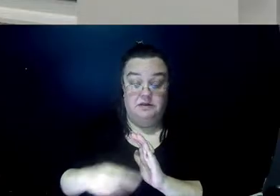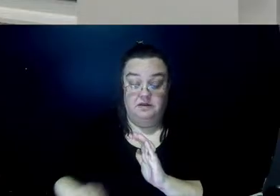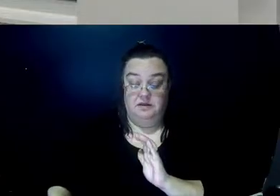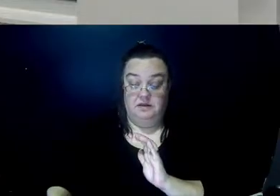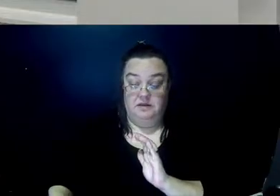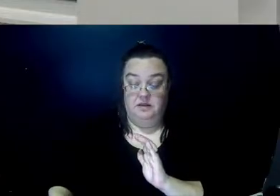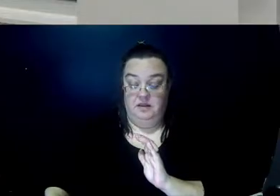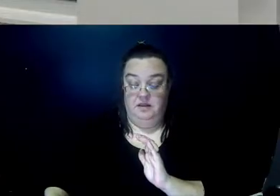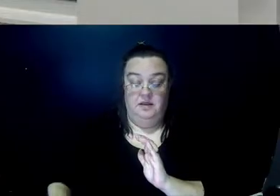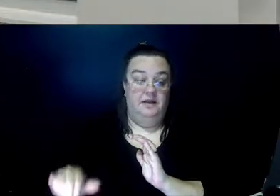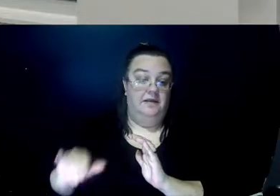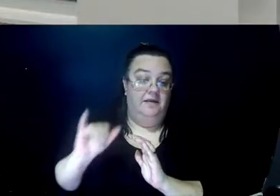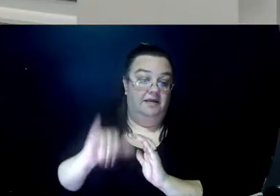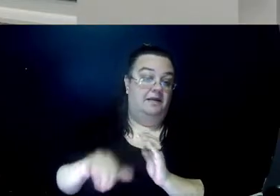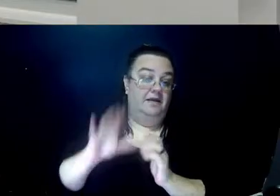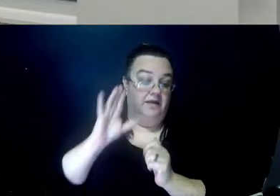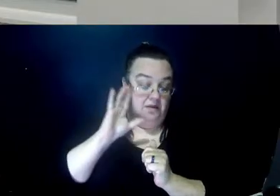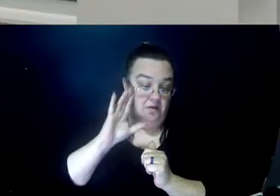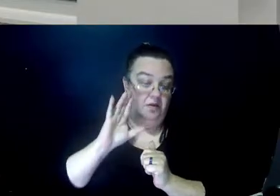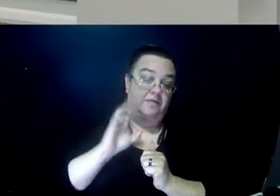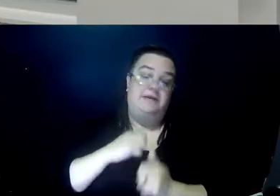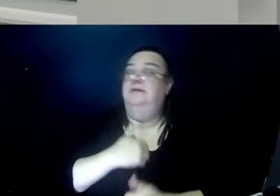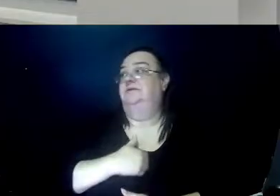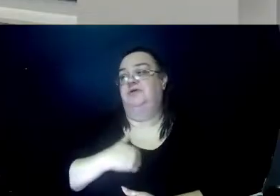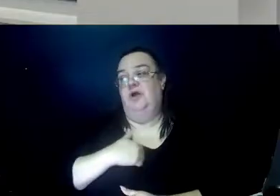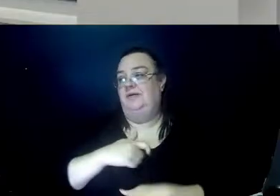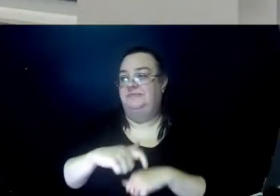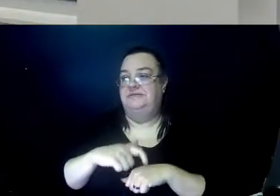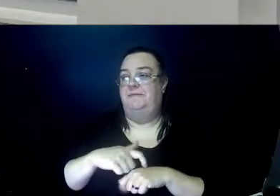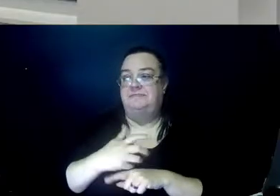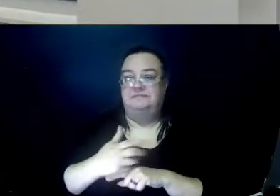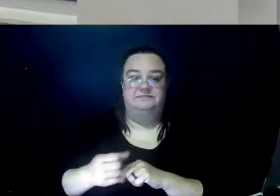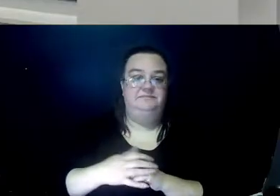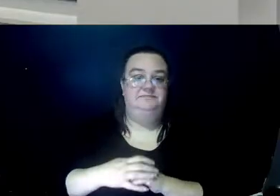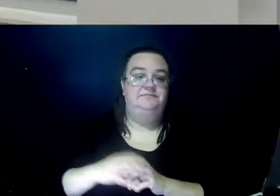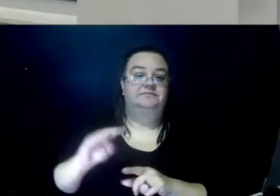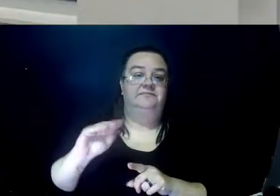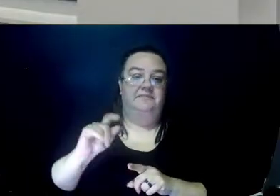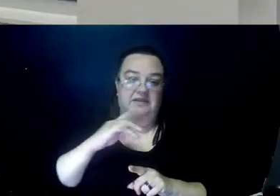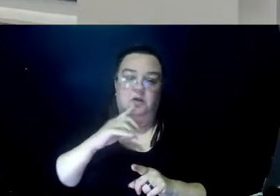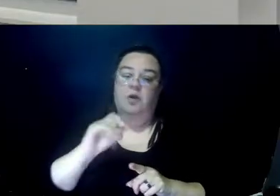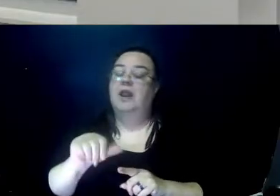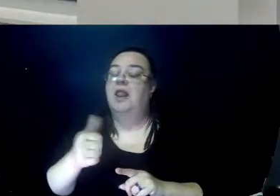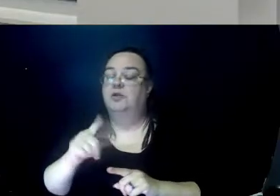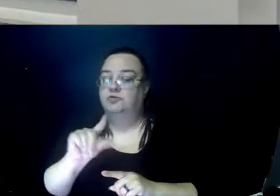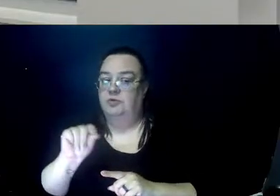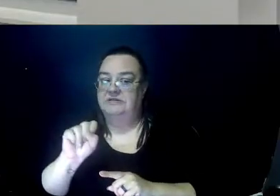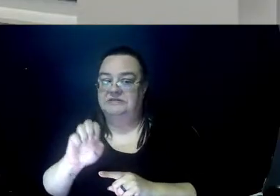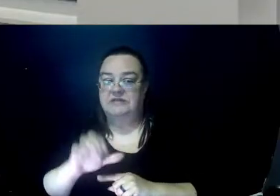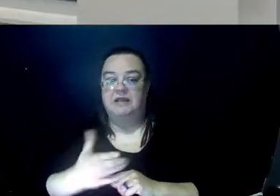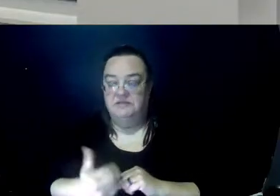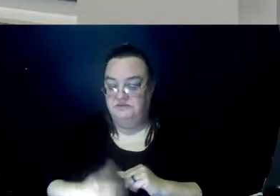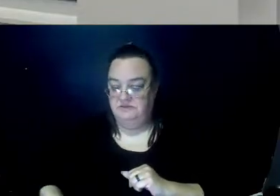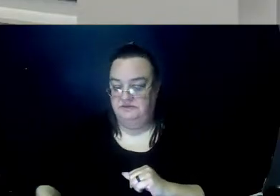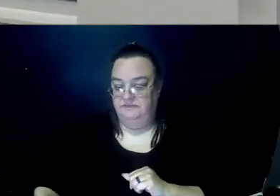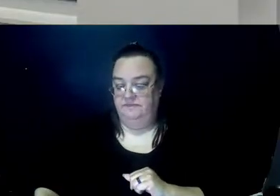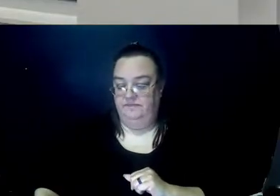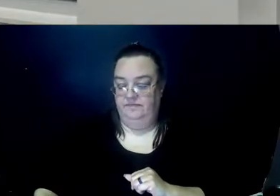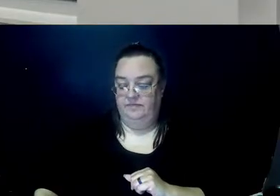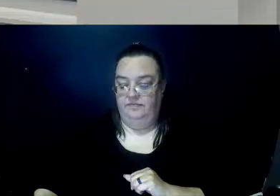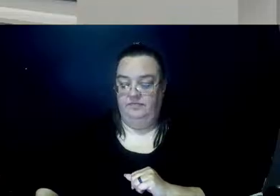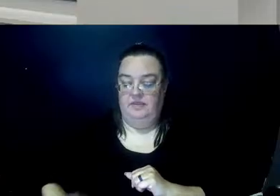that would be, sorry. Go ahead, take another 20 seconds. Okay, that would